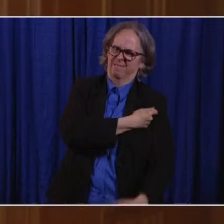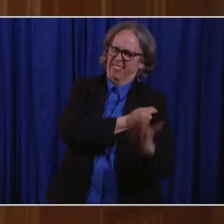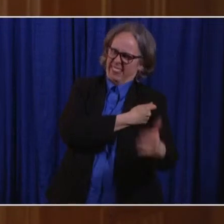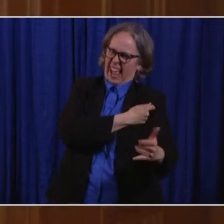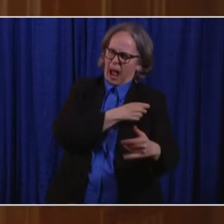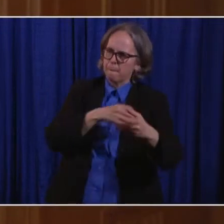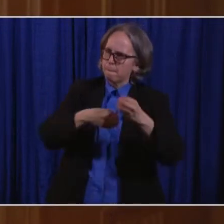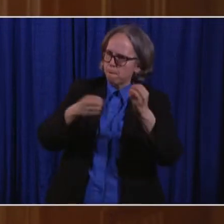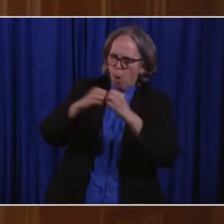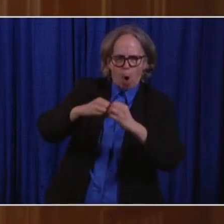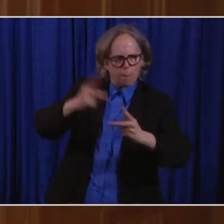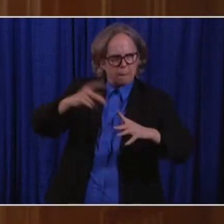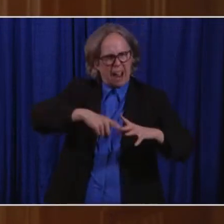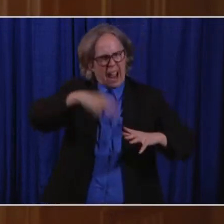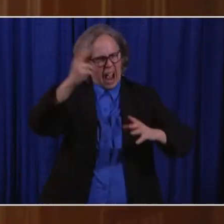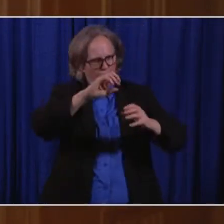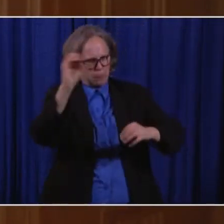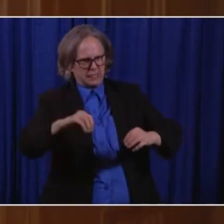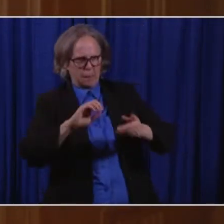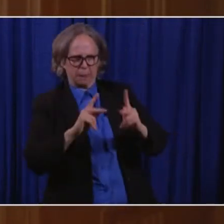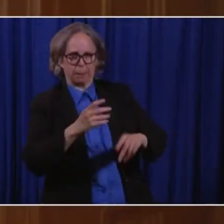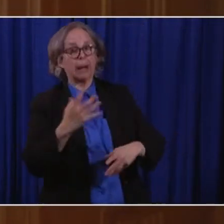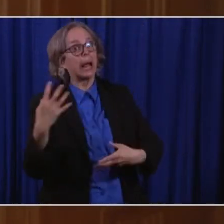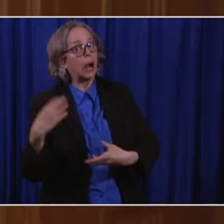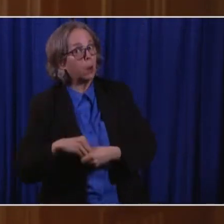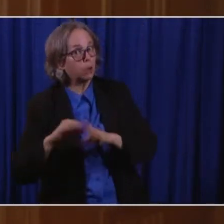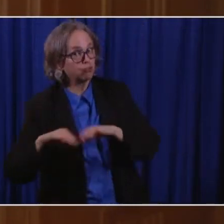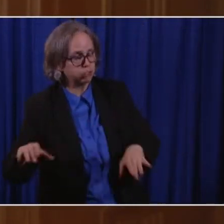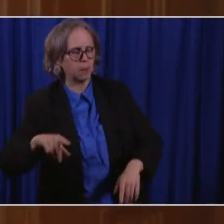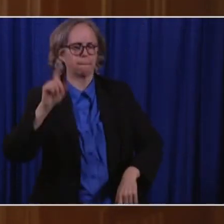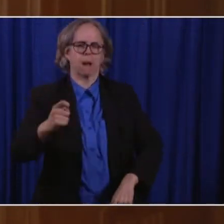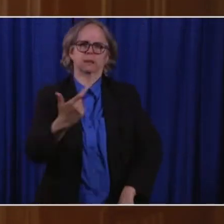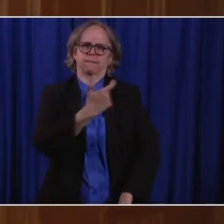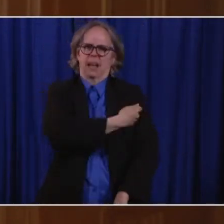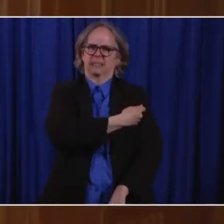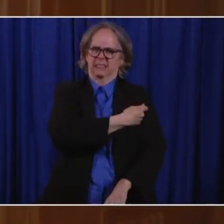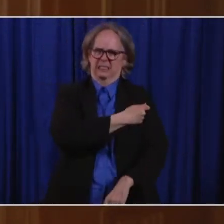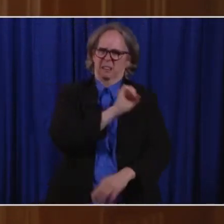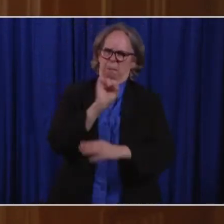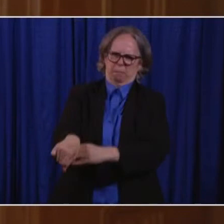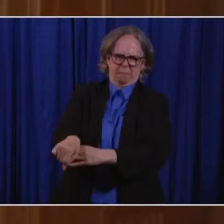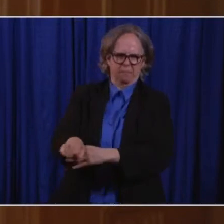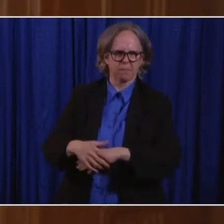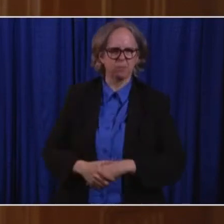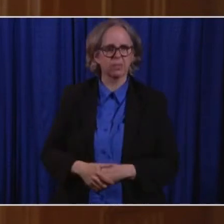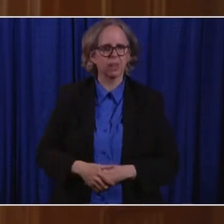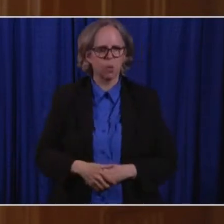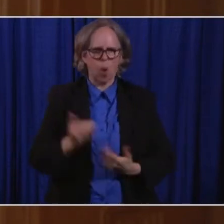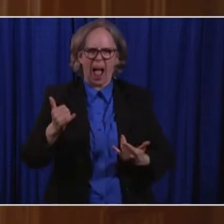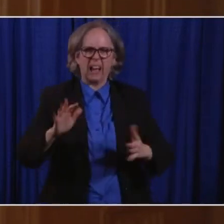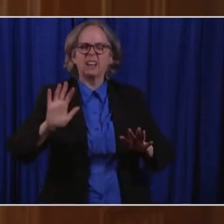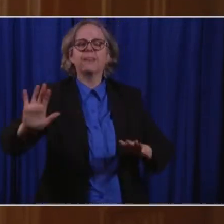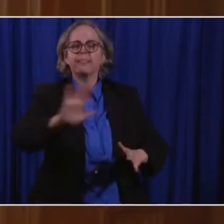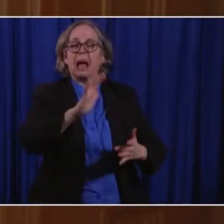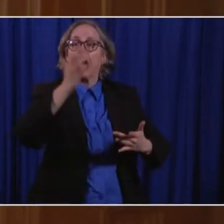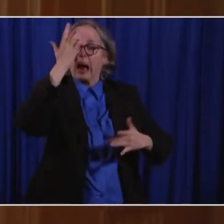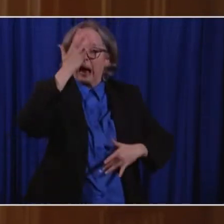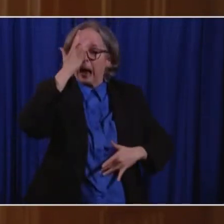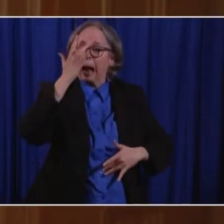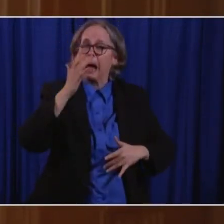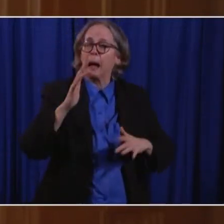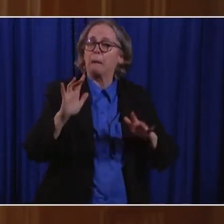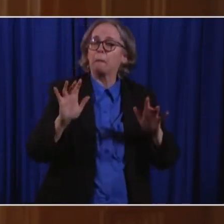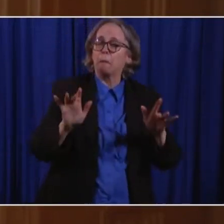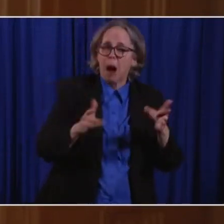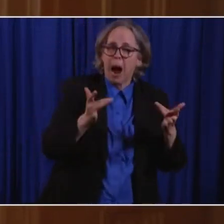including children. While it generally is a milder illness, some of these kids can get very